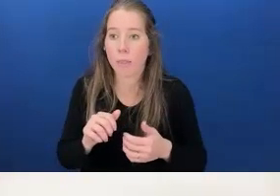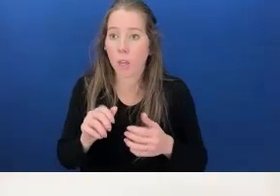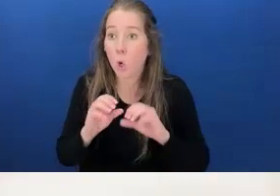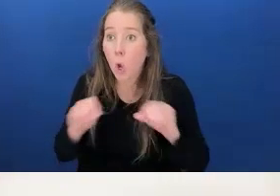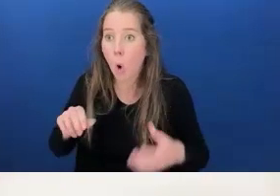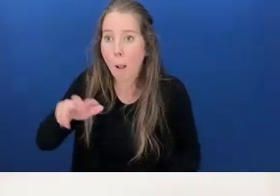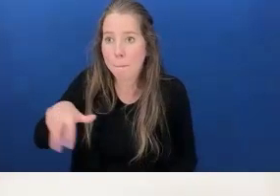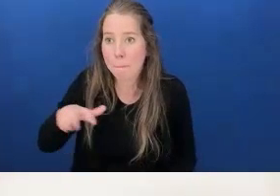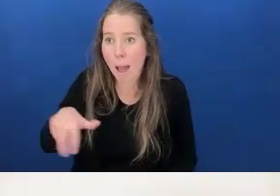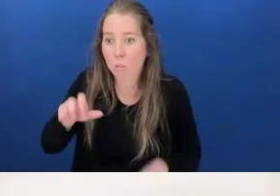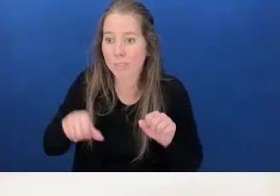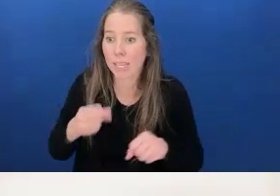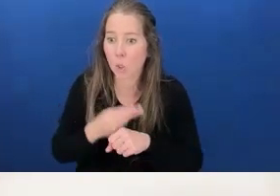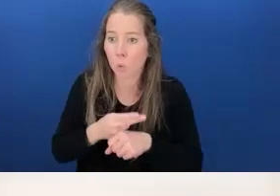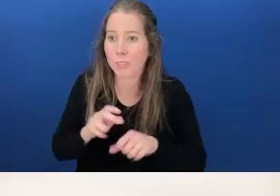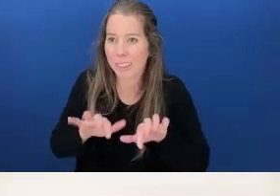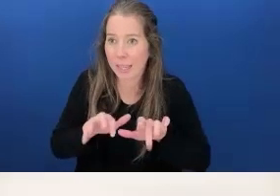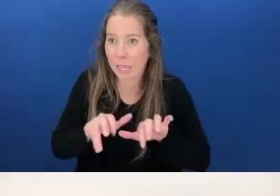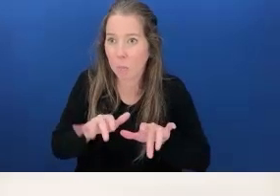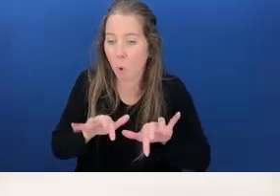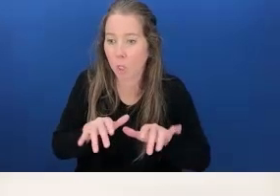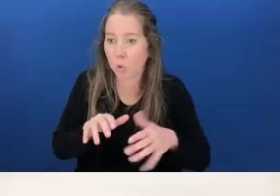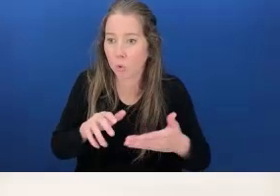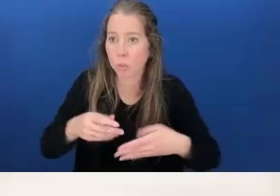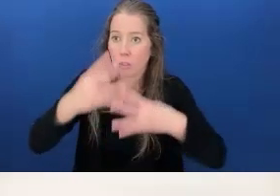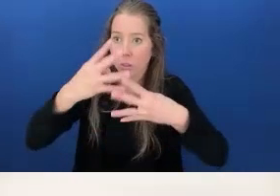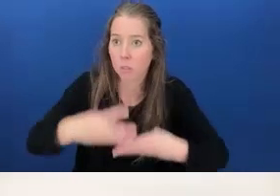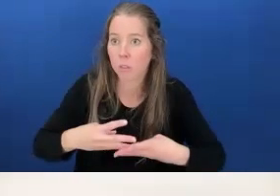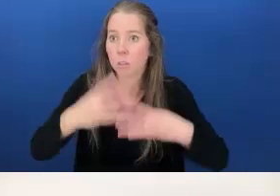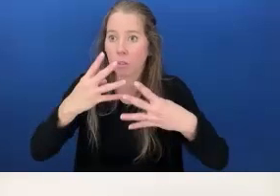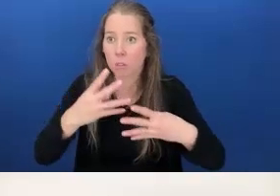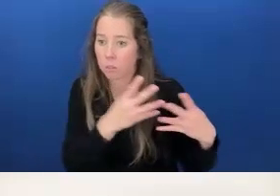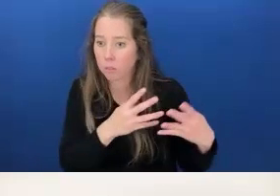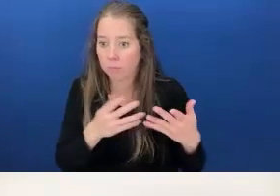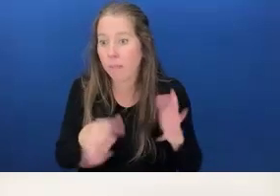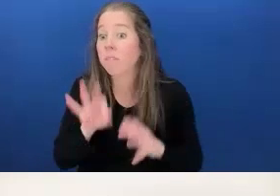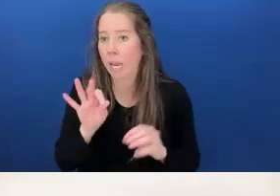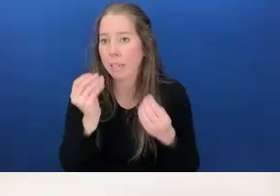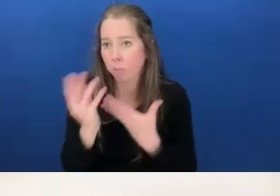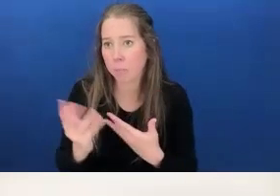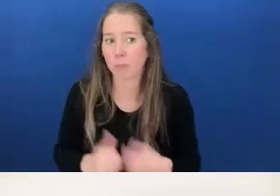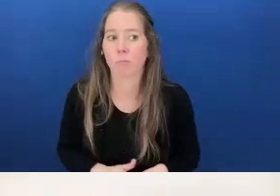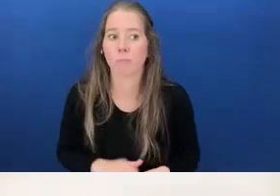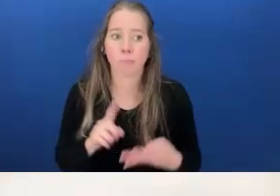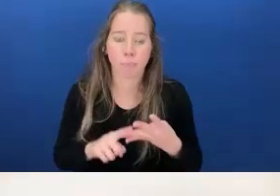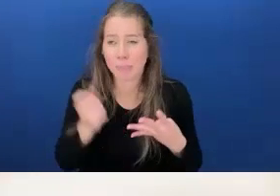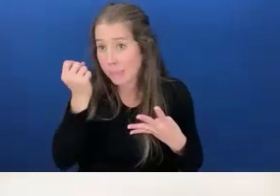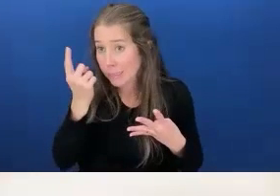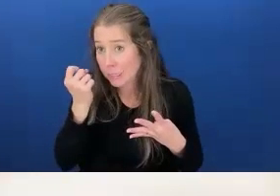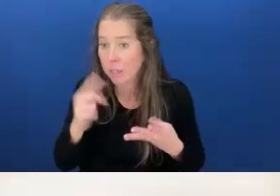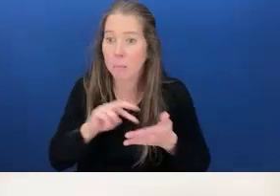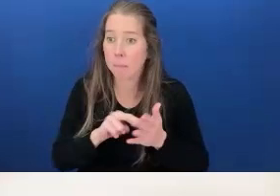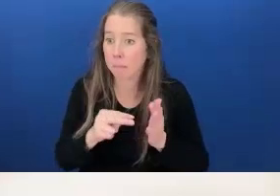able to use the keyboard to navigate and find information on our pages.